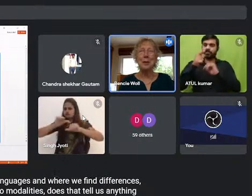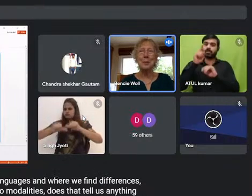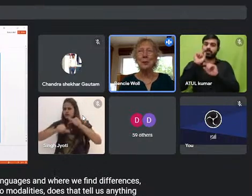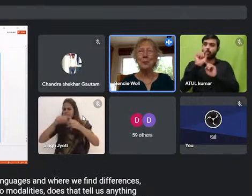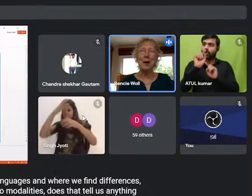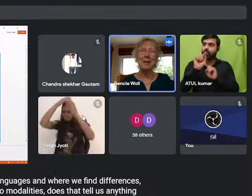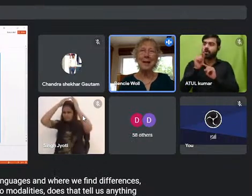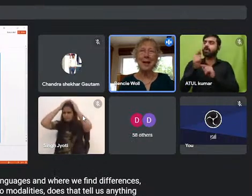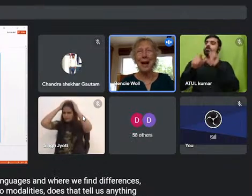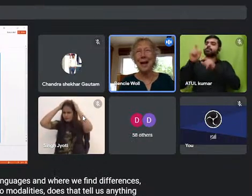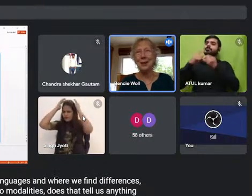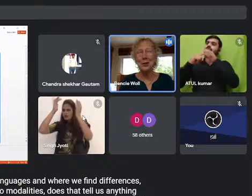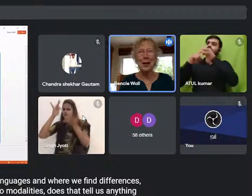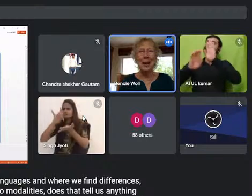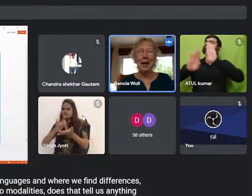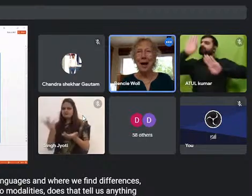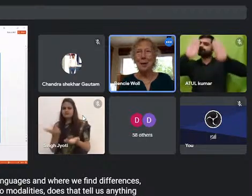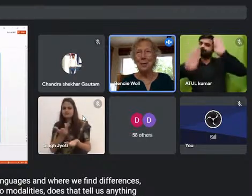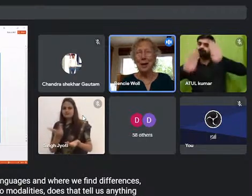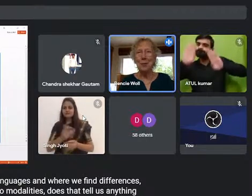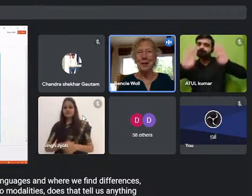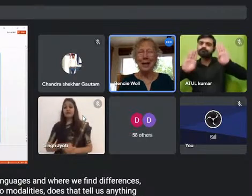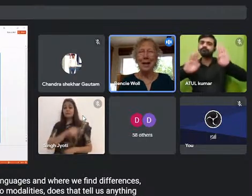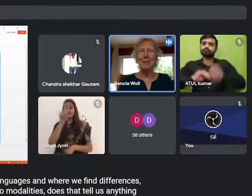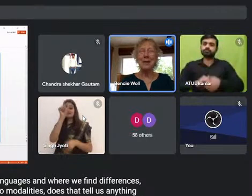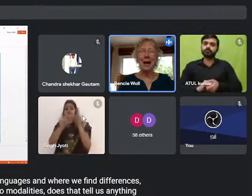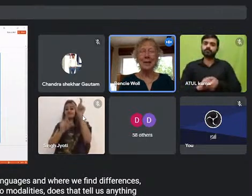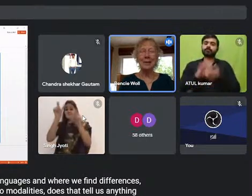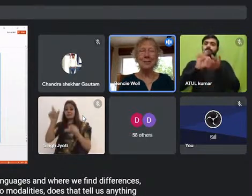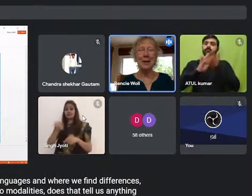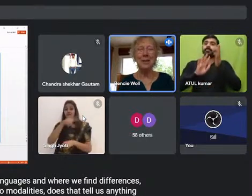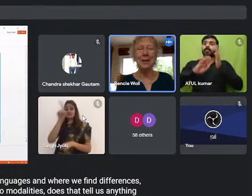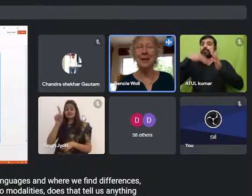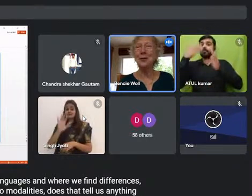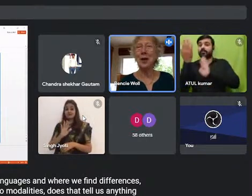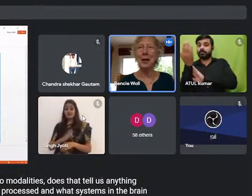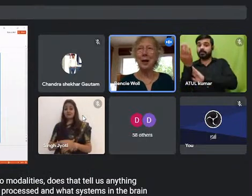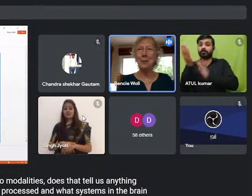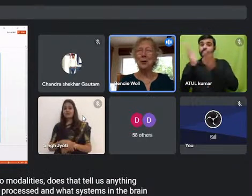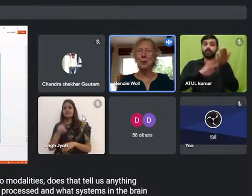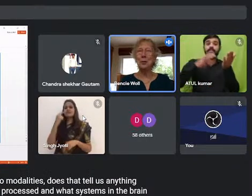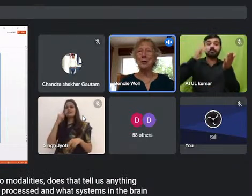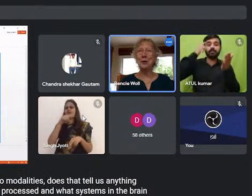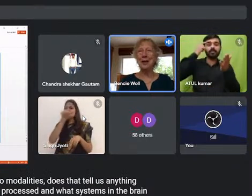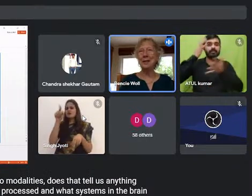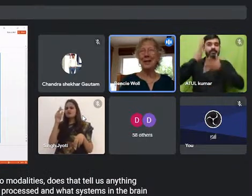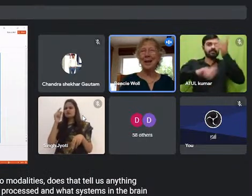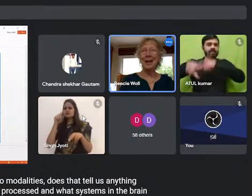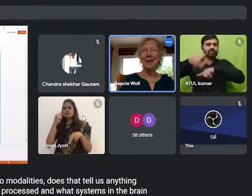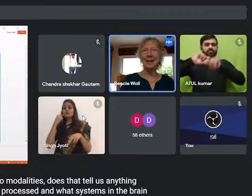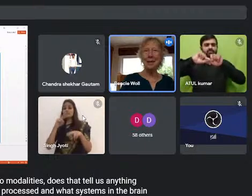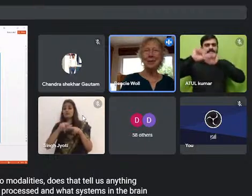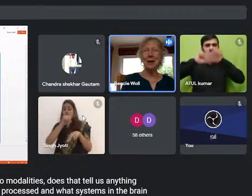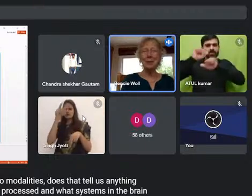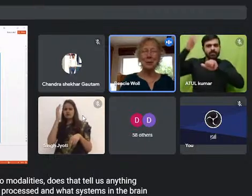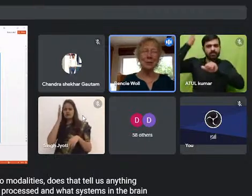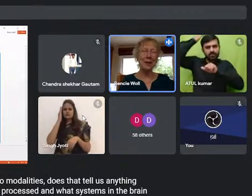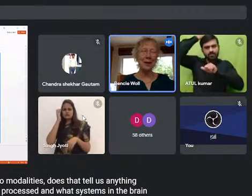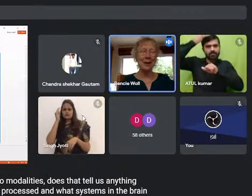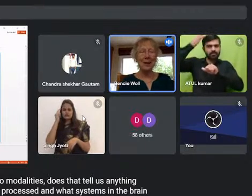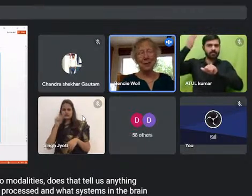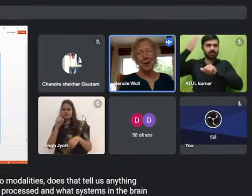always ask people to raise their hands, raise their left hand if they think sign language is processed in the